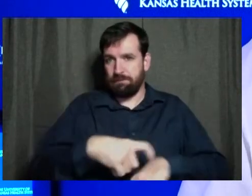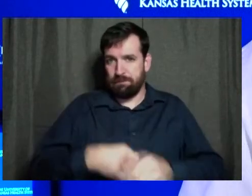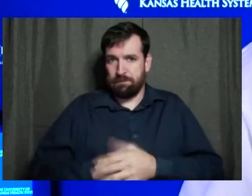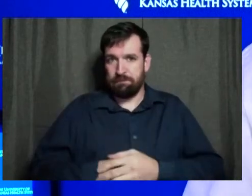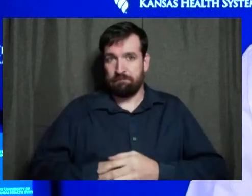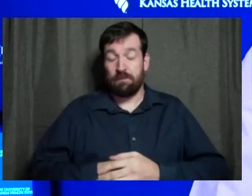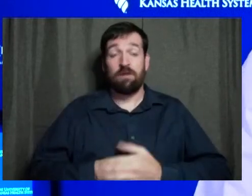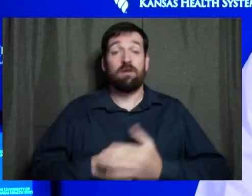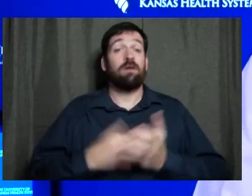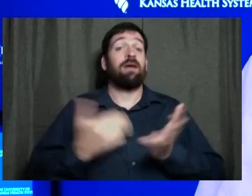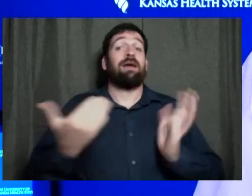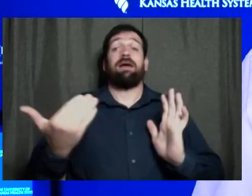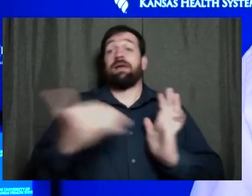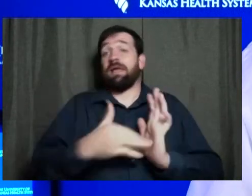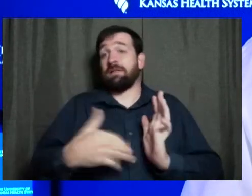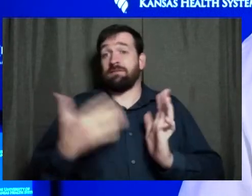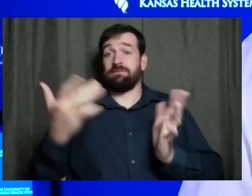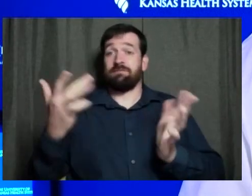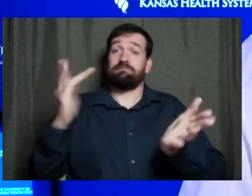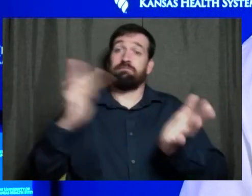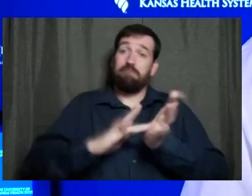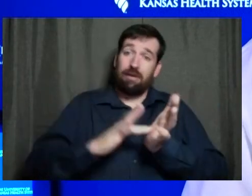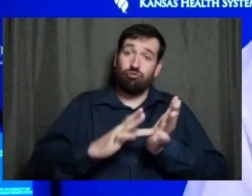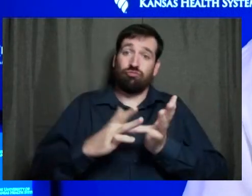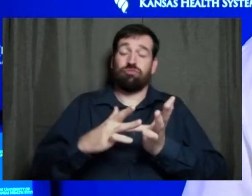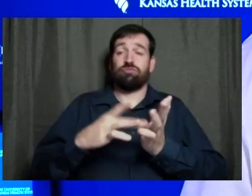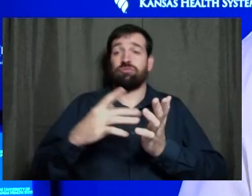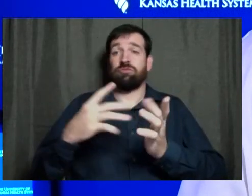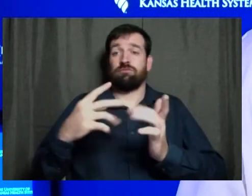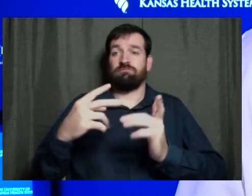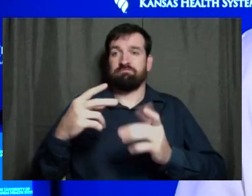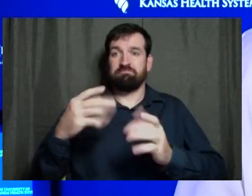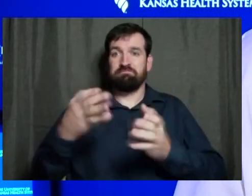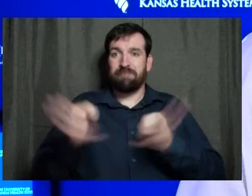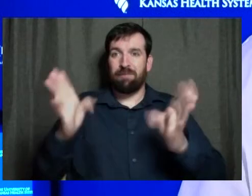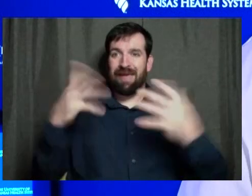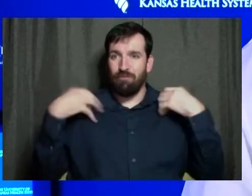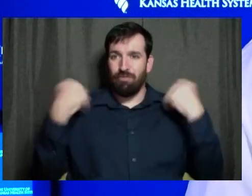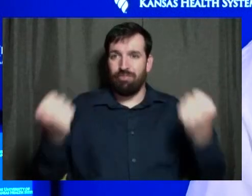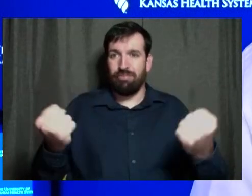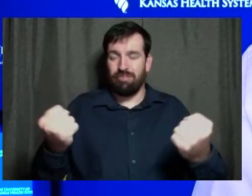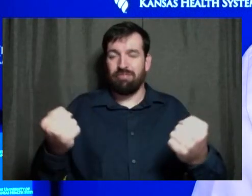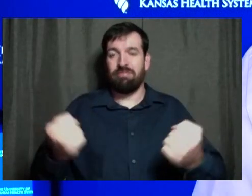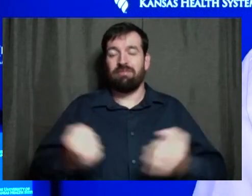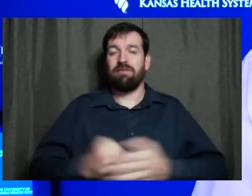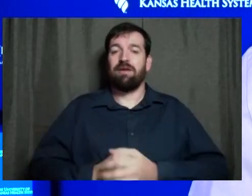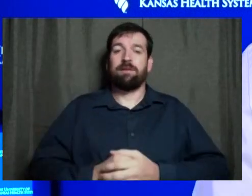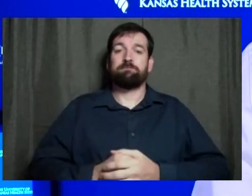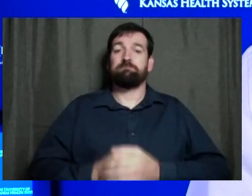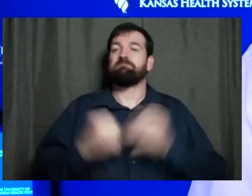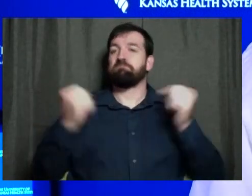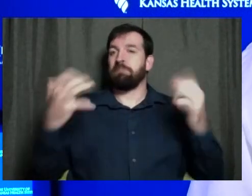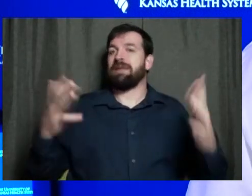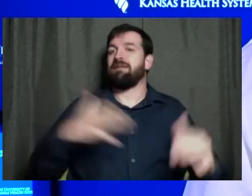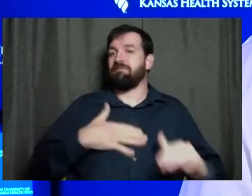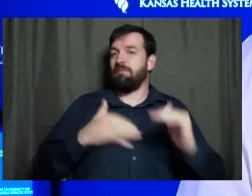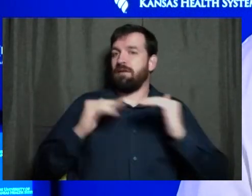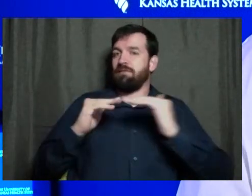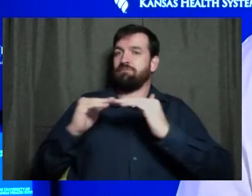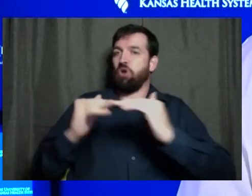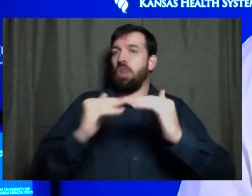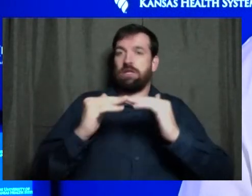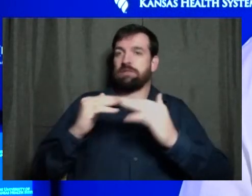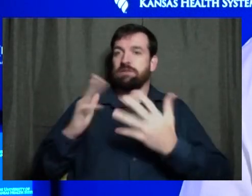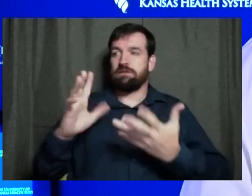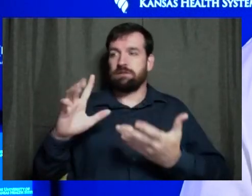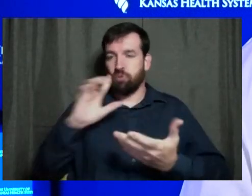the medical standpoint, the public health standpoint, I think many of my colleagues would certainly advocate for